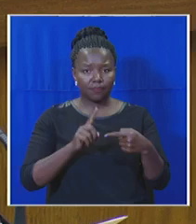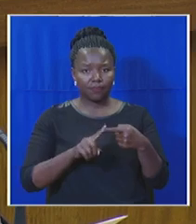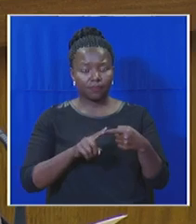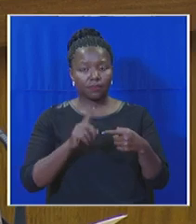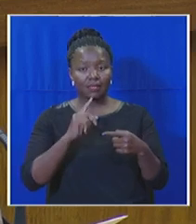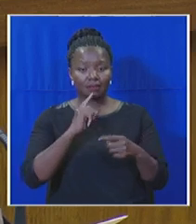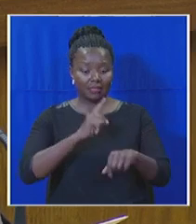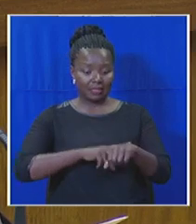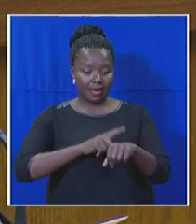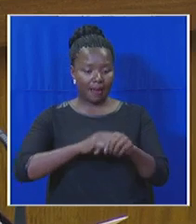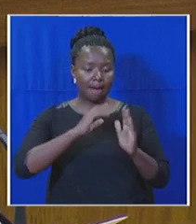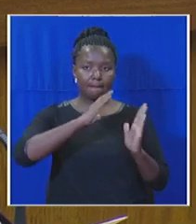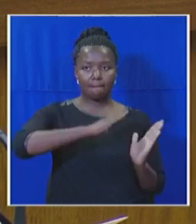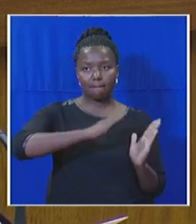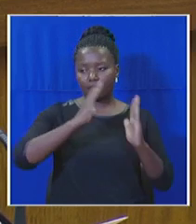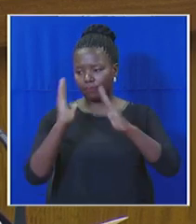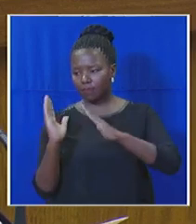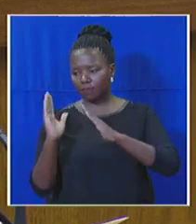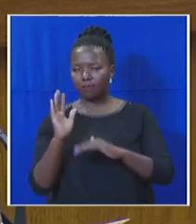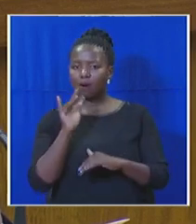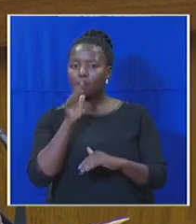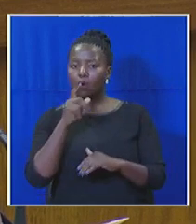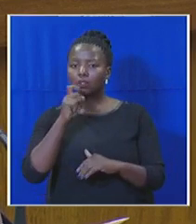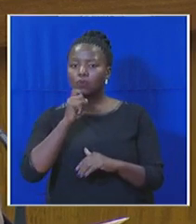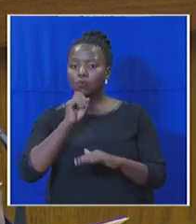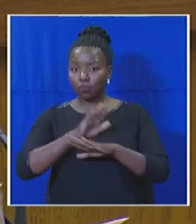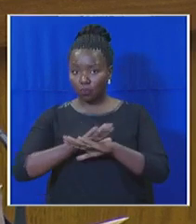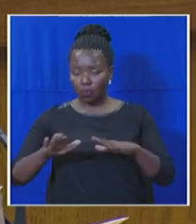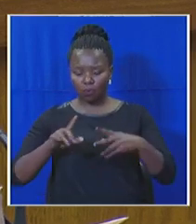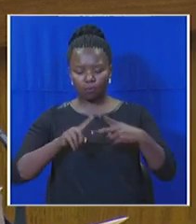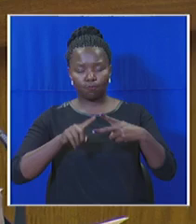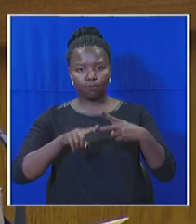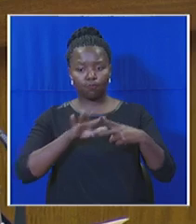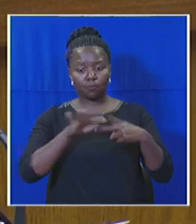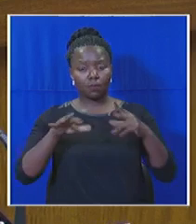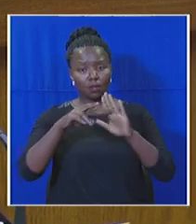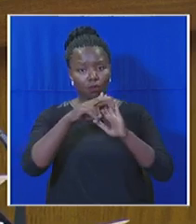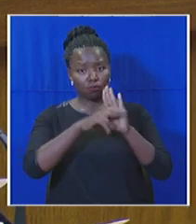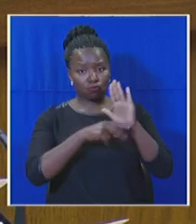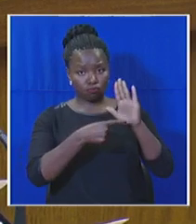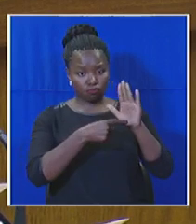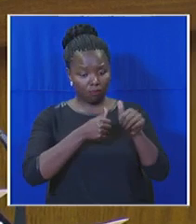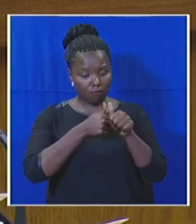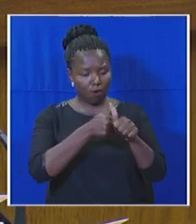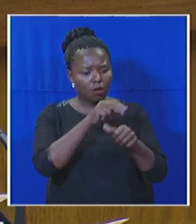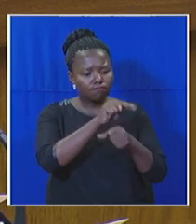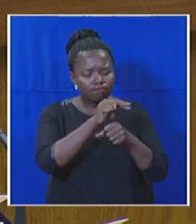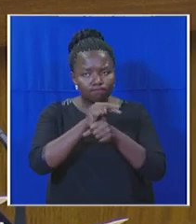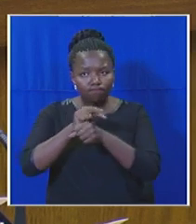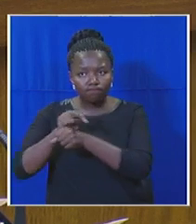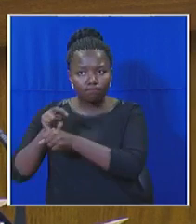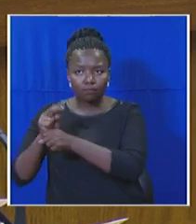restrictions and other measures, monitoring adherence to water restrictions,